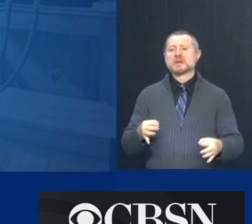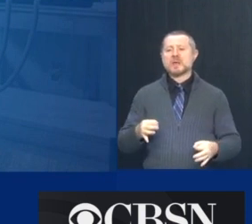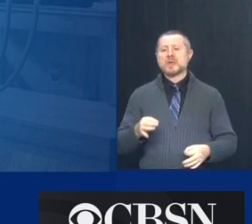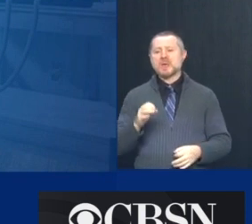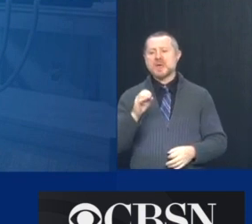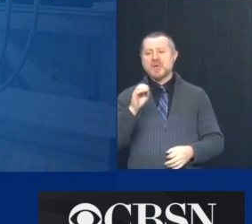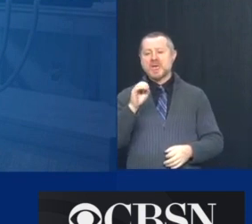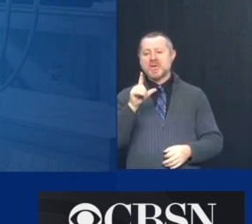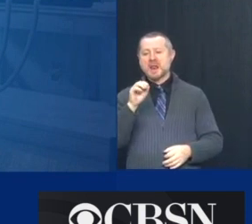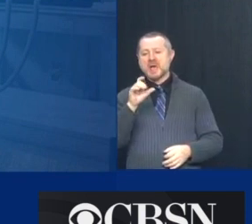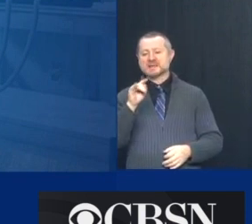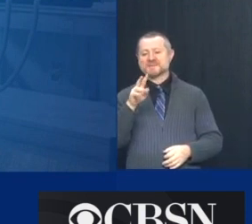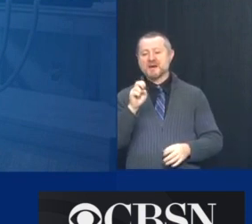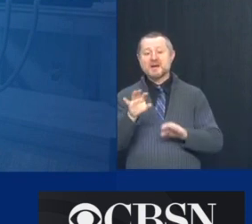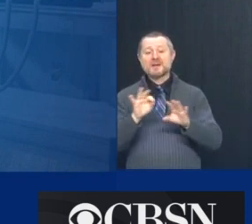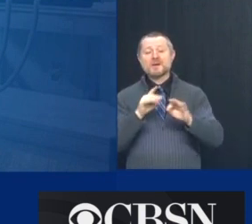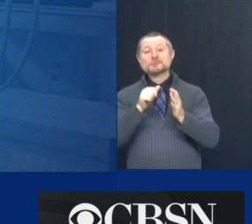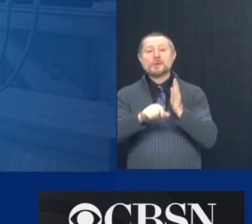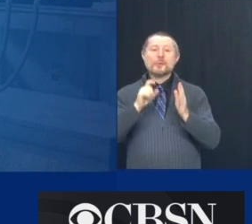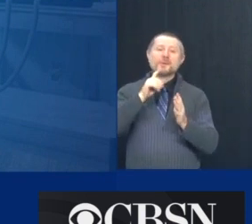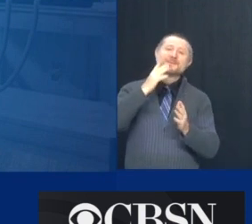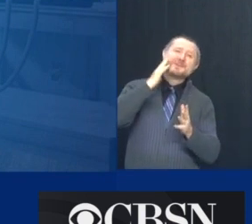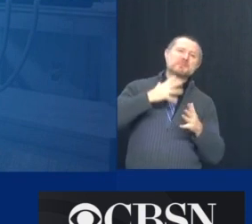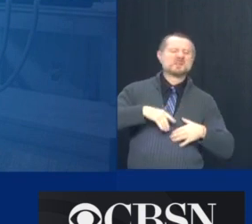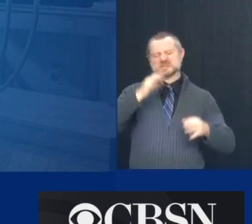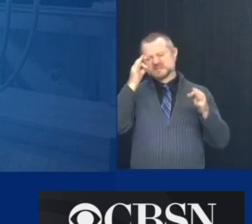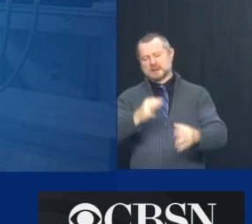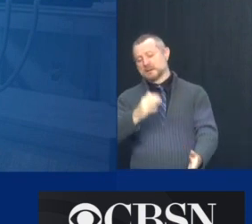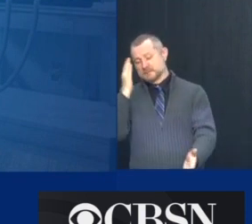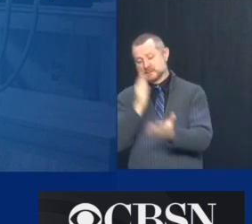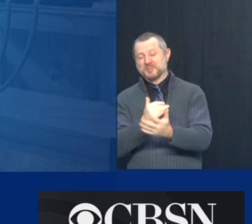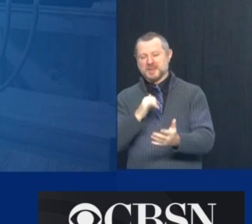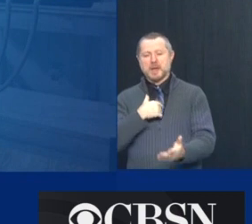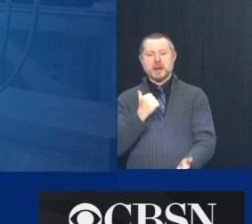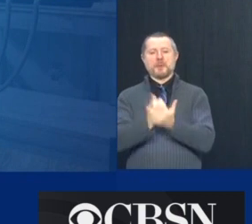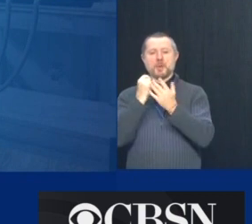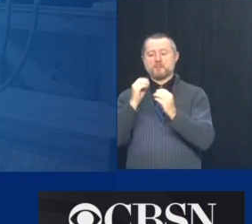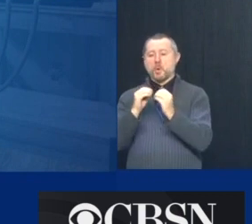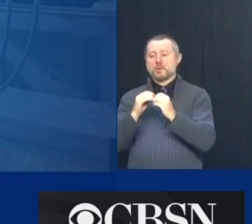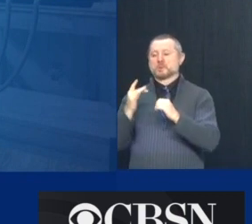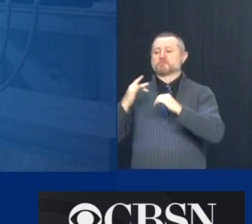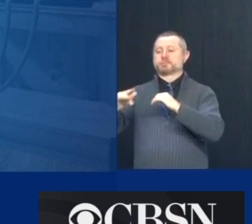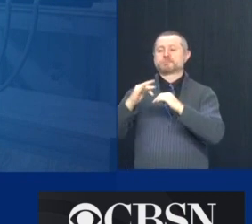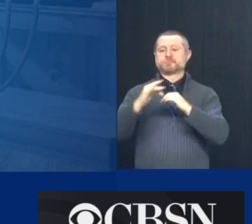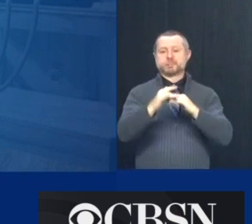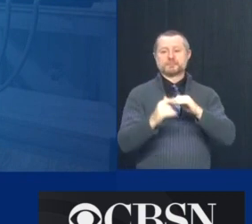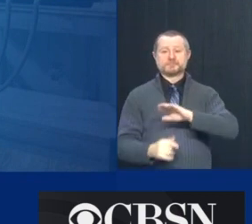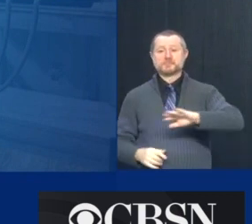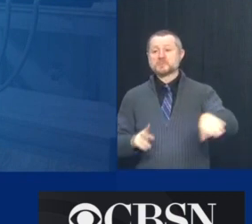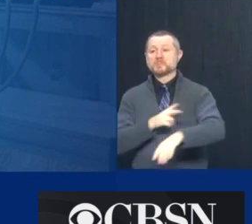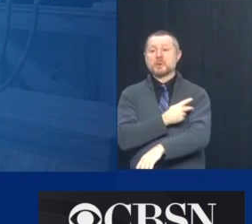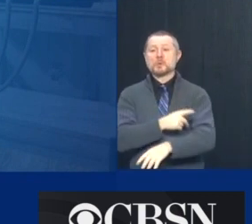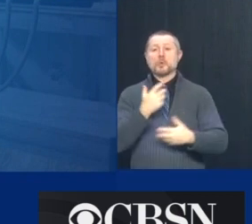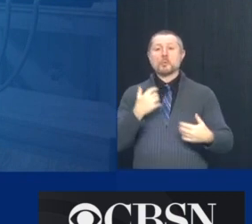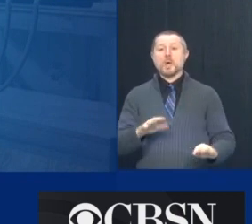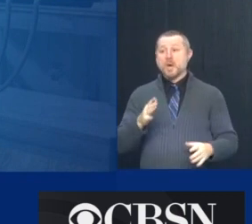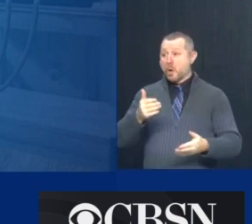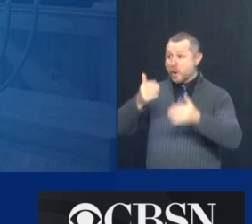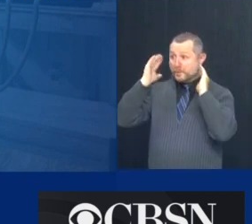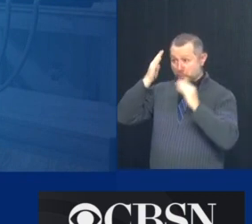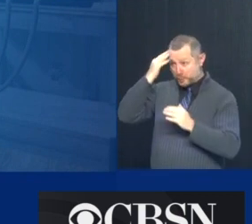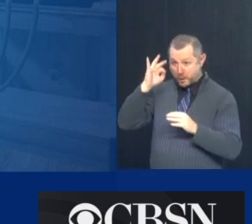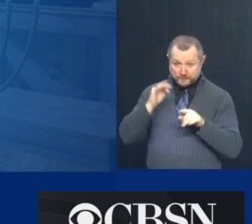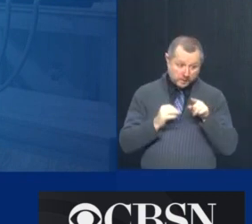make it simpler. But no patient wants to be in an overwhelmed hospital because you're getting